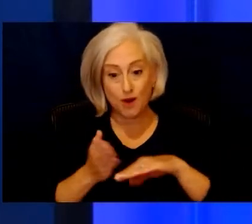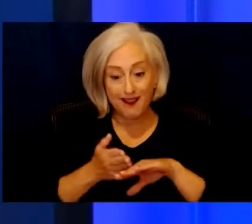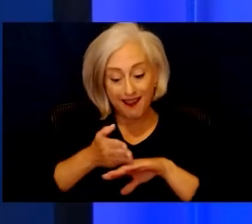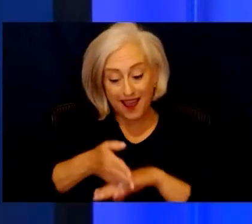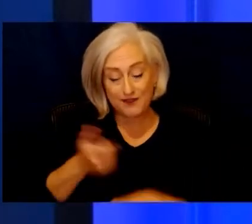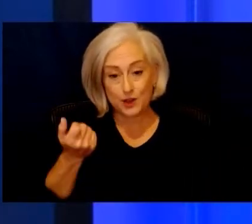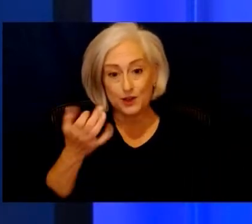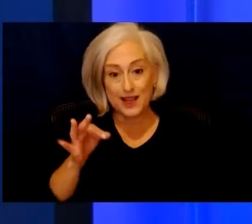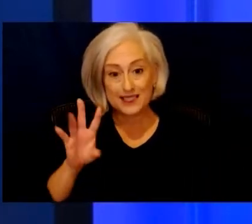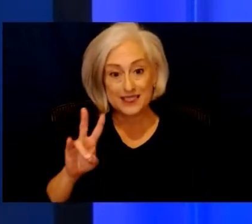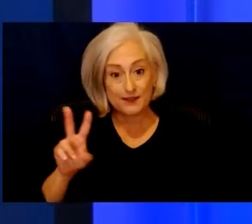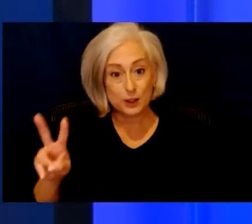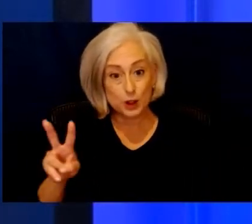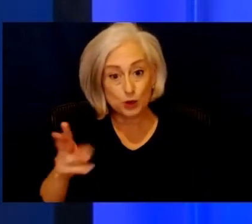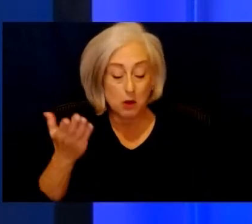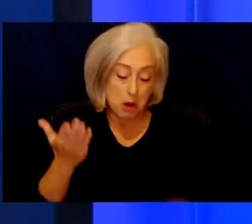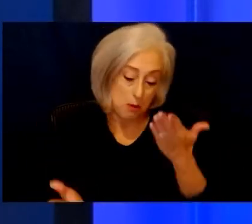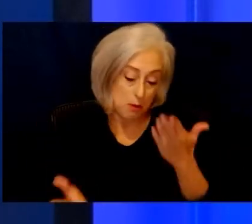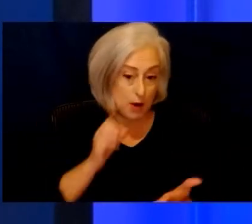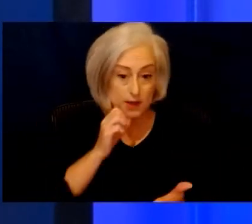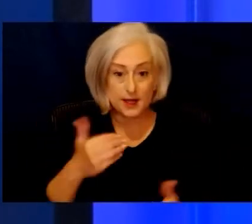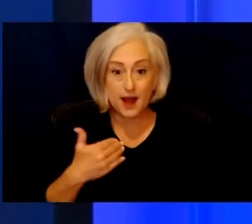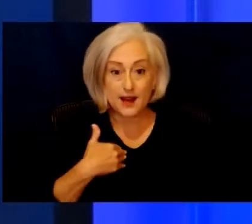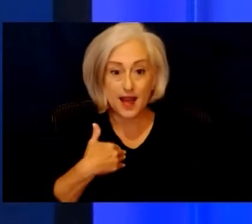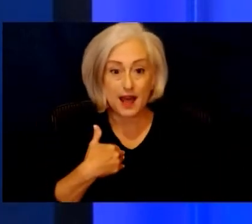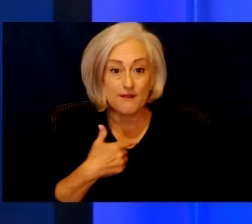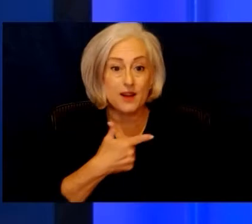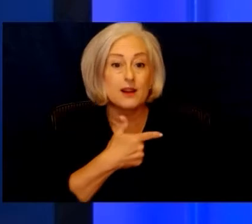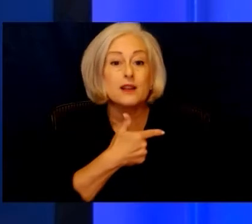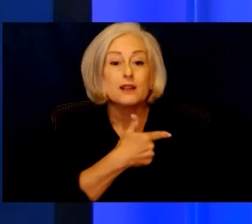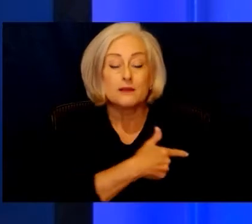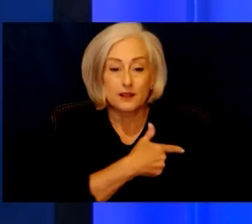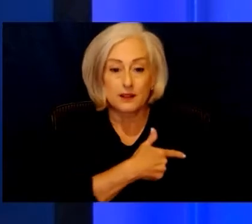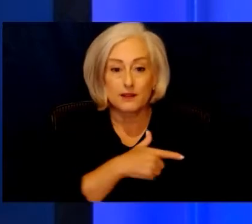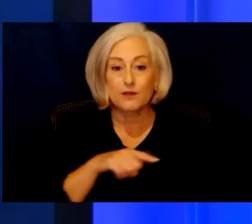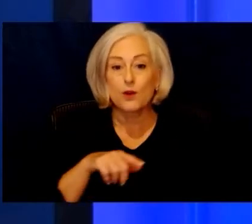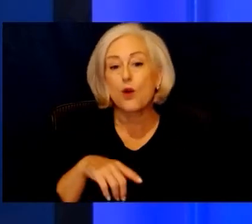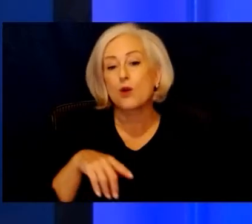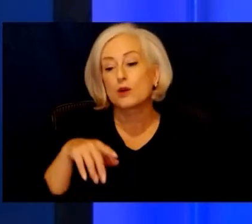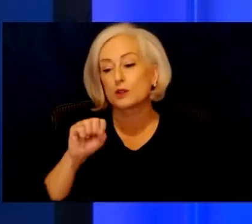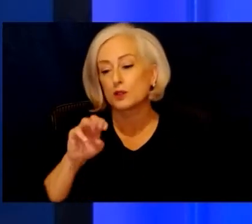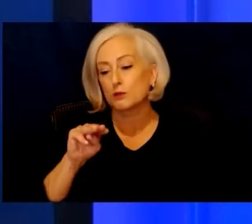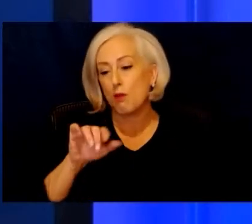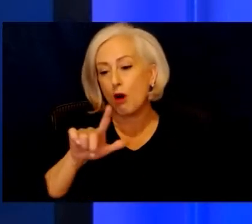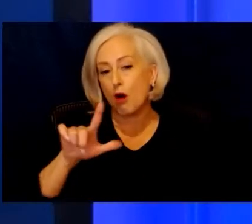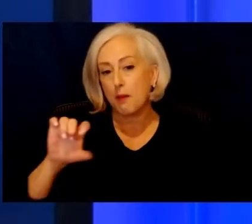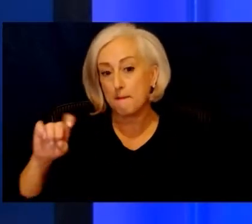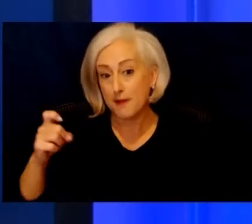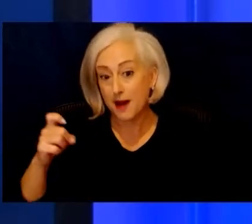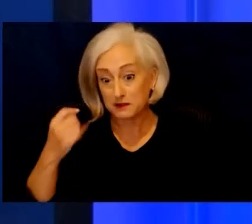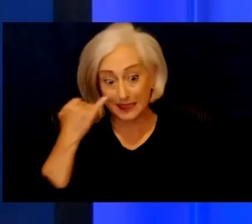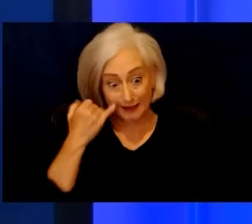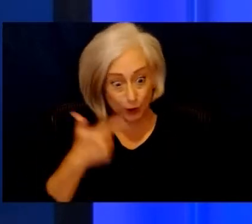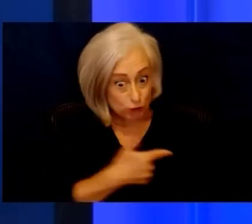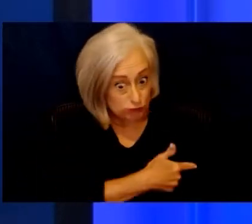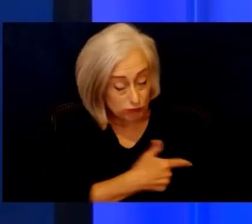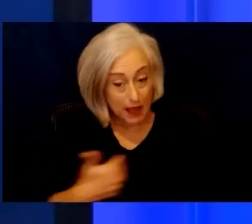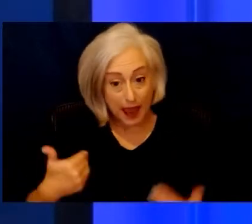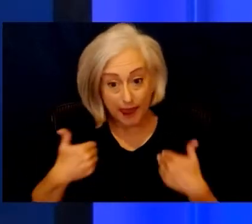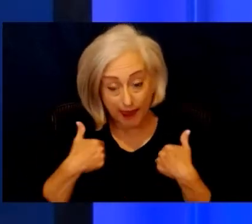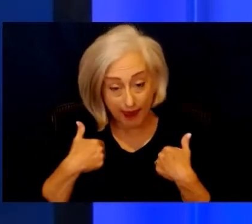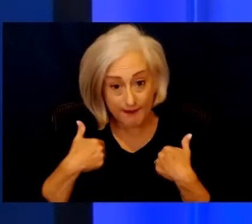If you did, you probably still have very good immunity against it. But what we have seen since those vaccine programs